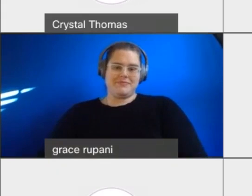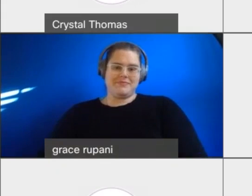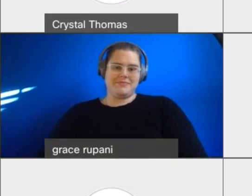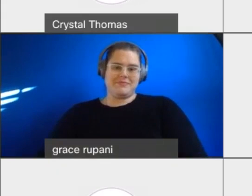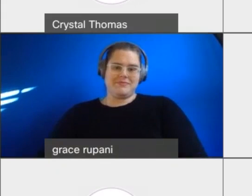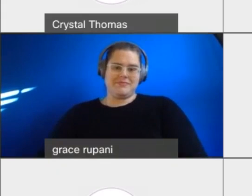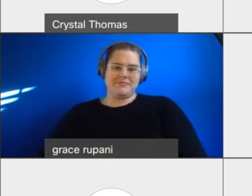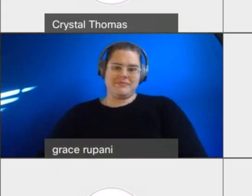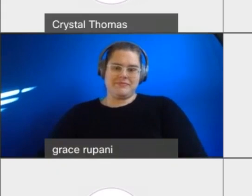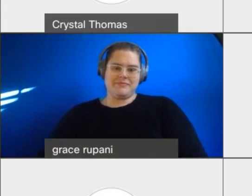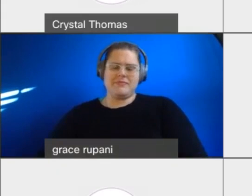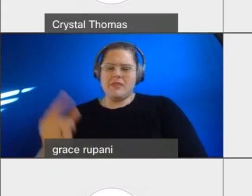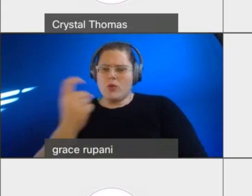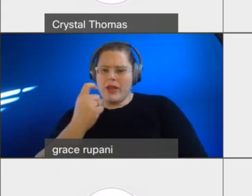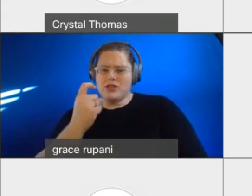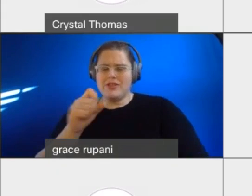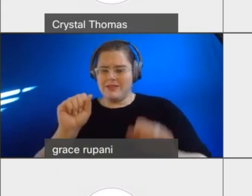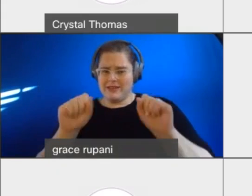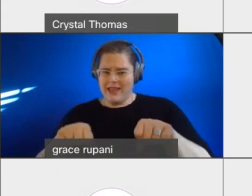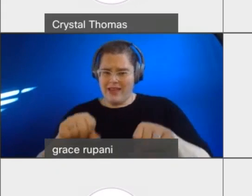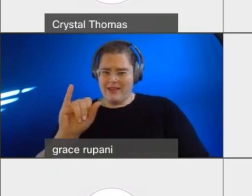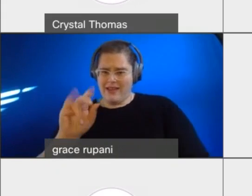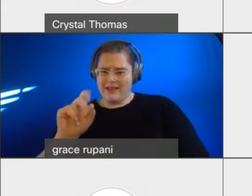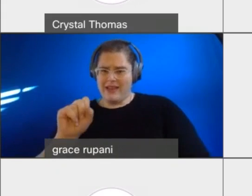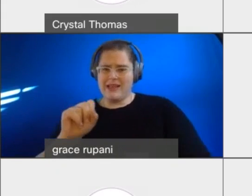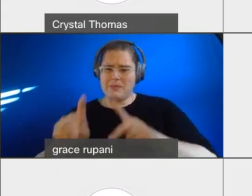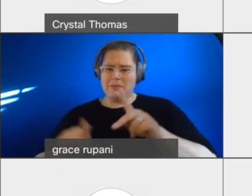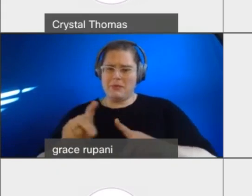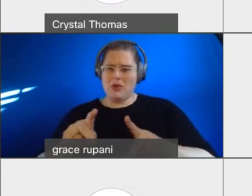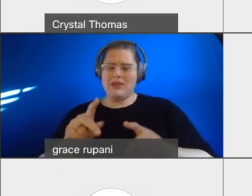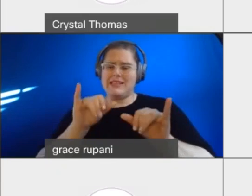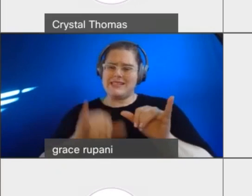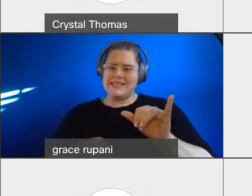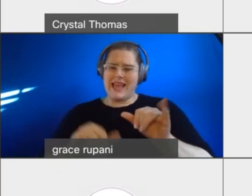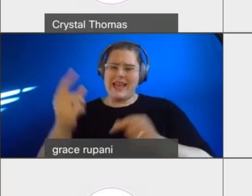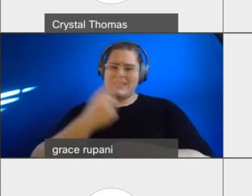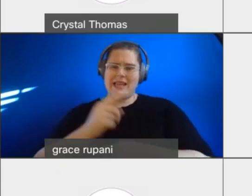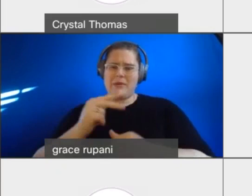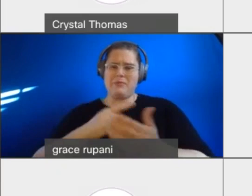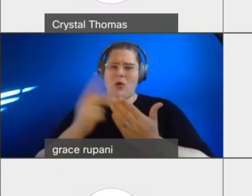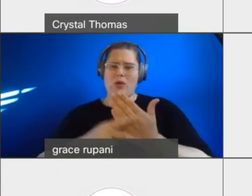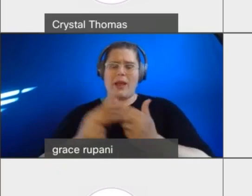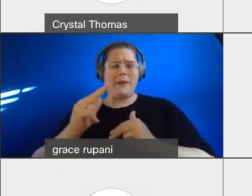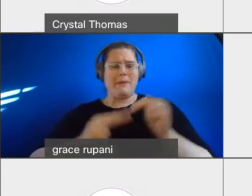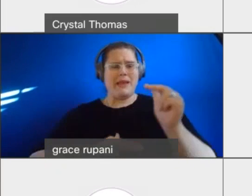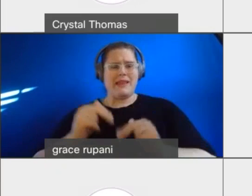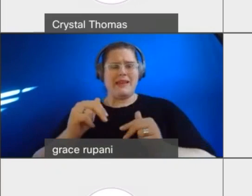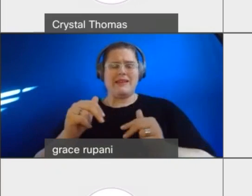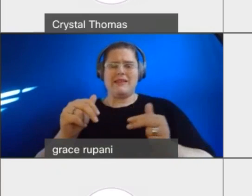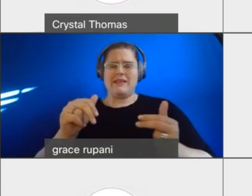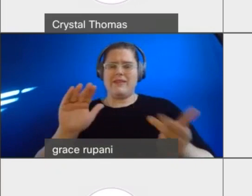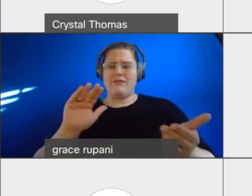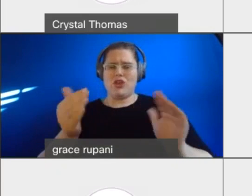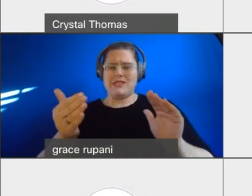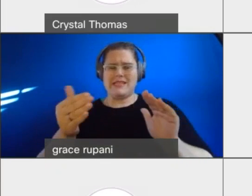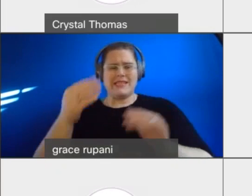Can IDS people stay in the day program building versus being in the community as